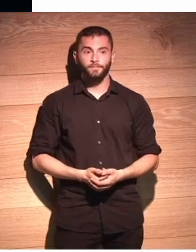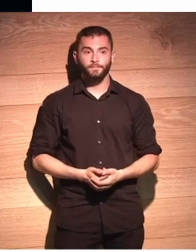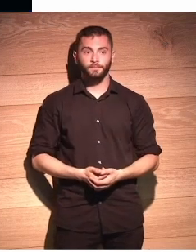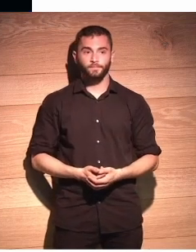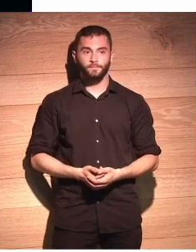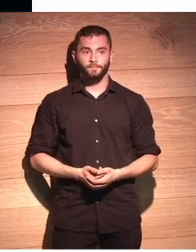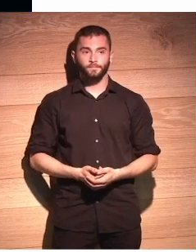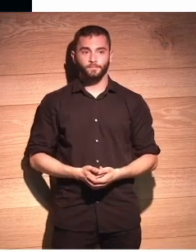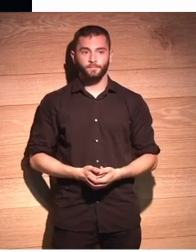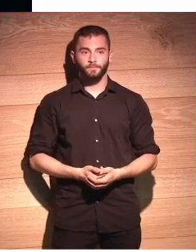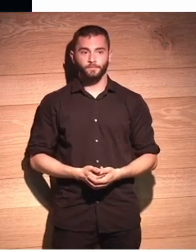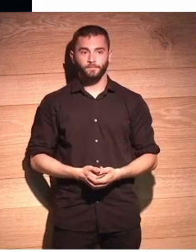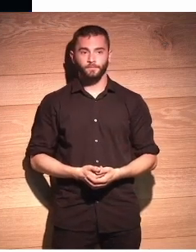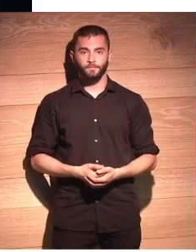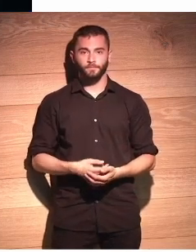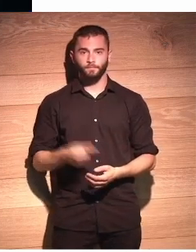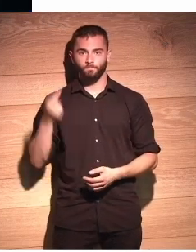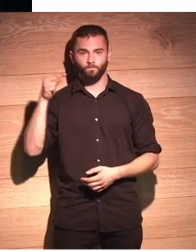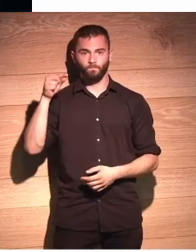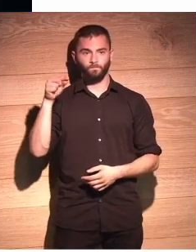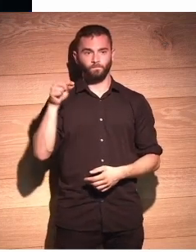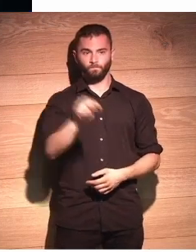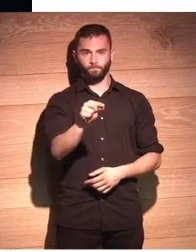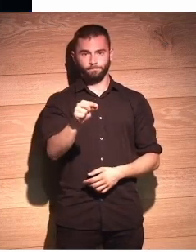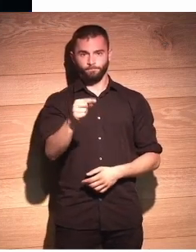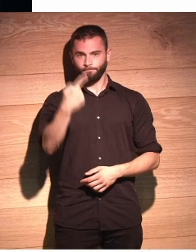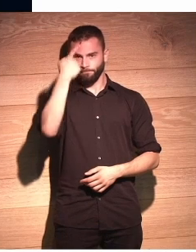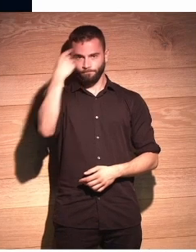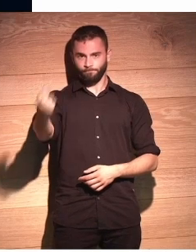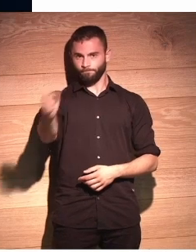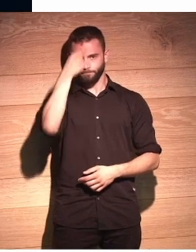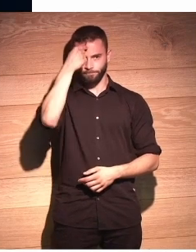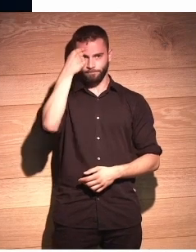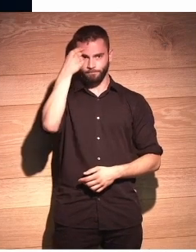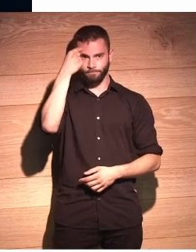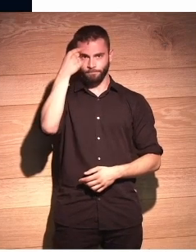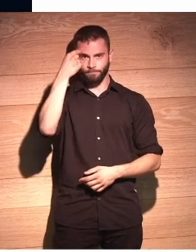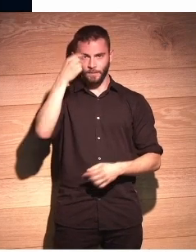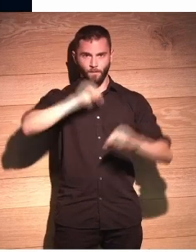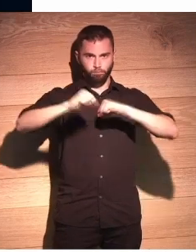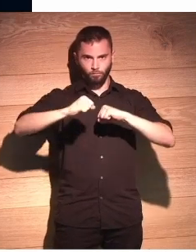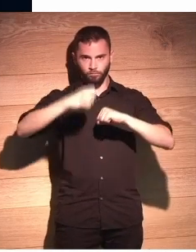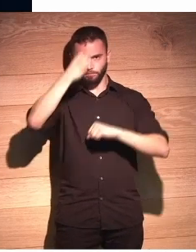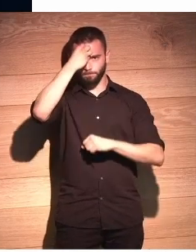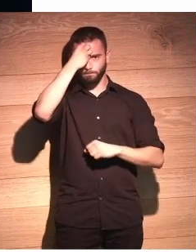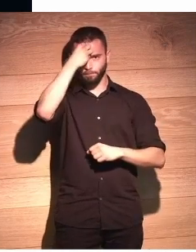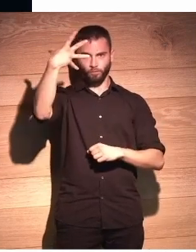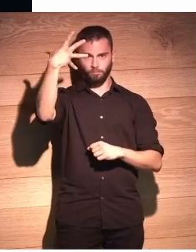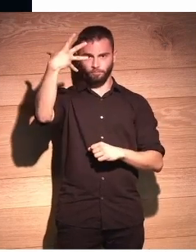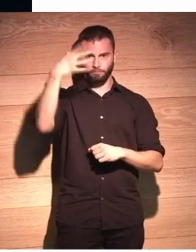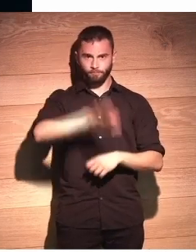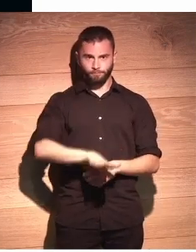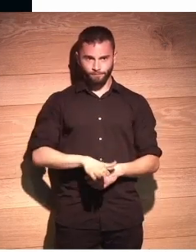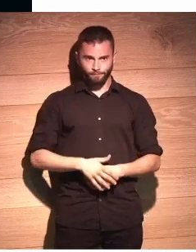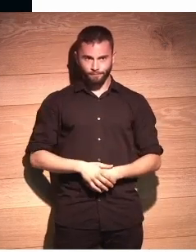That little bang is enough to penetrate the skull and destroy the contents.